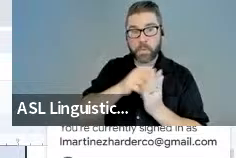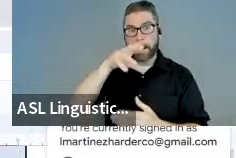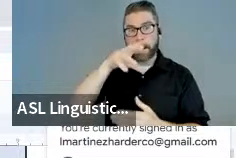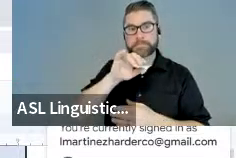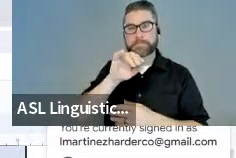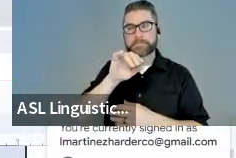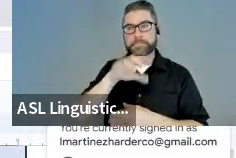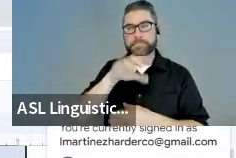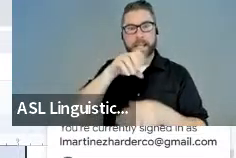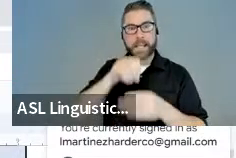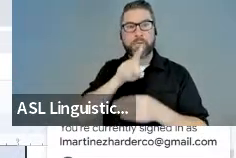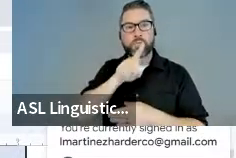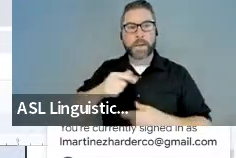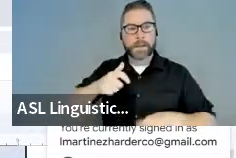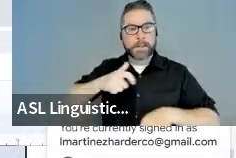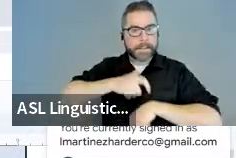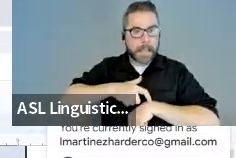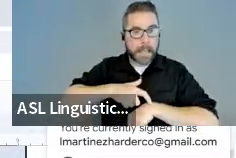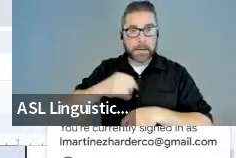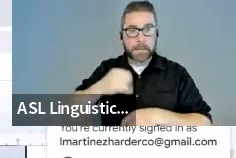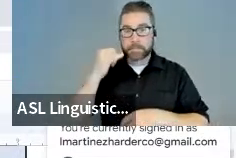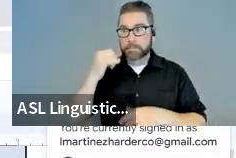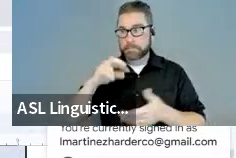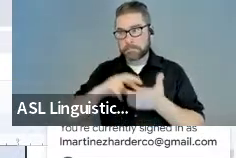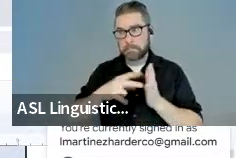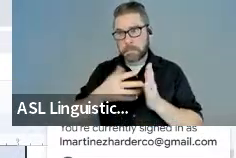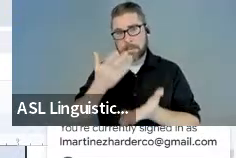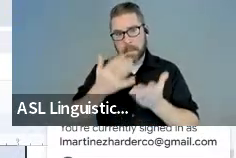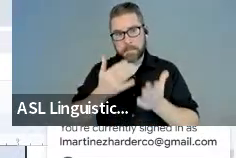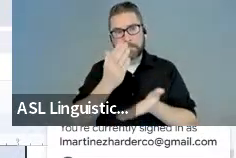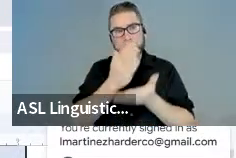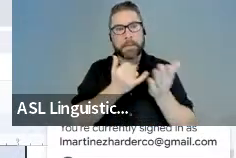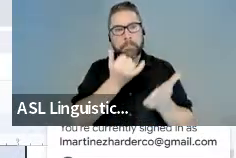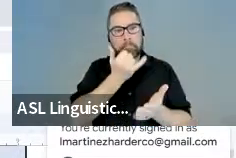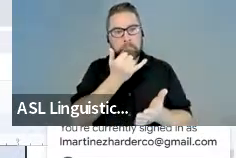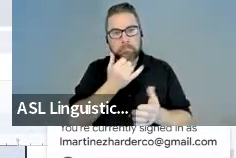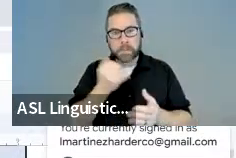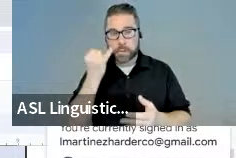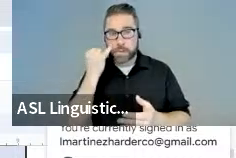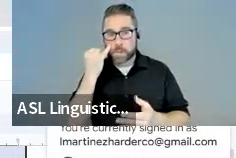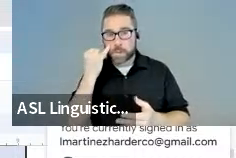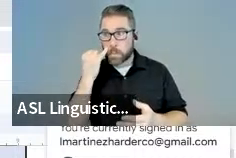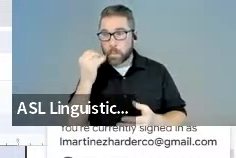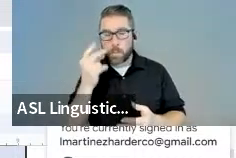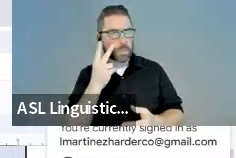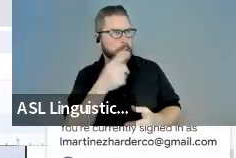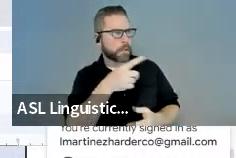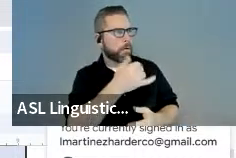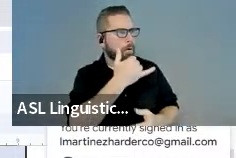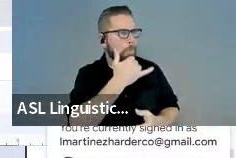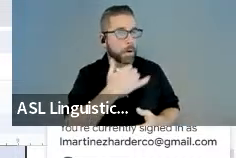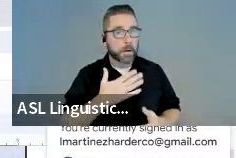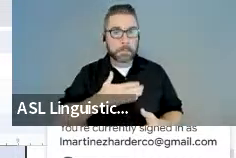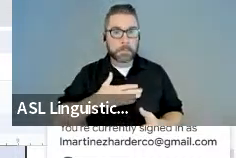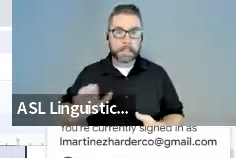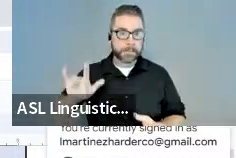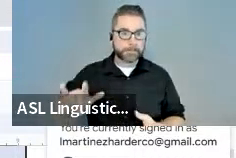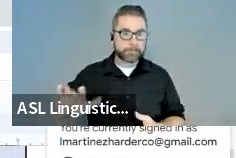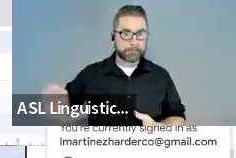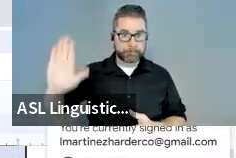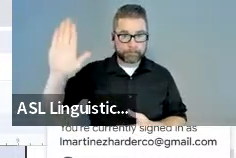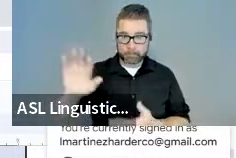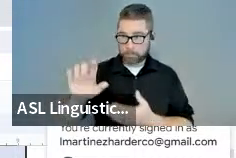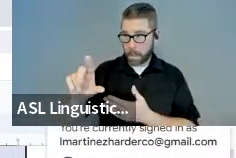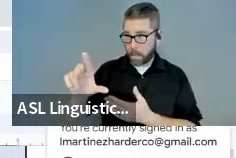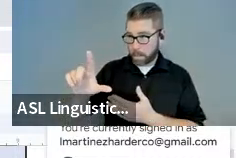if there's anything missing that you would like to see represented here, please feel free to raise your hand or add your comments in the chat. Laura?